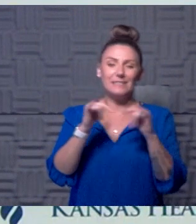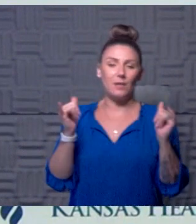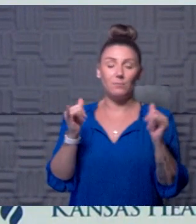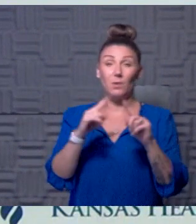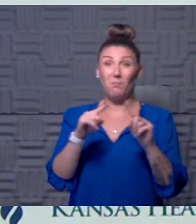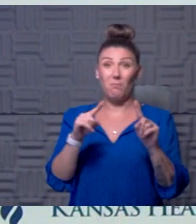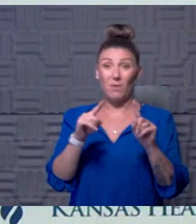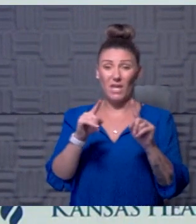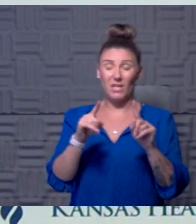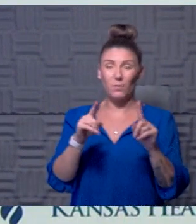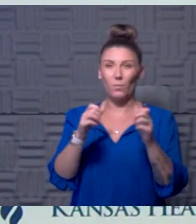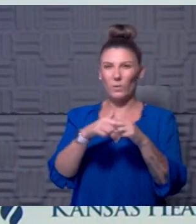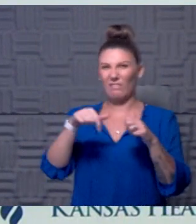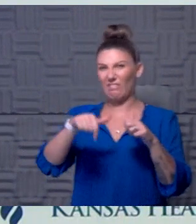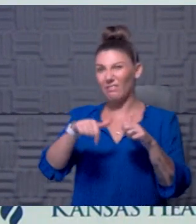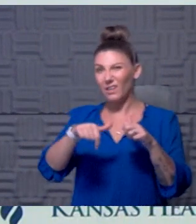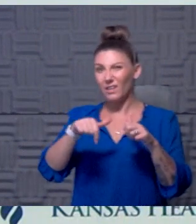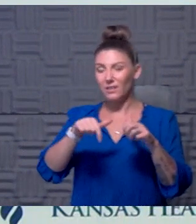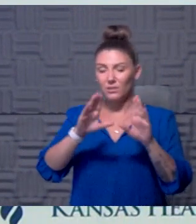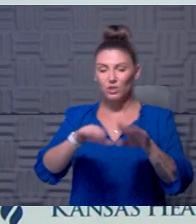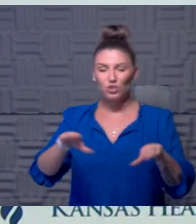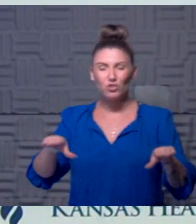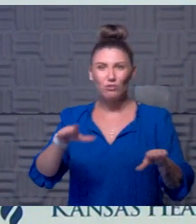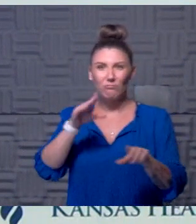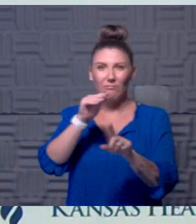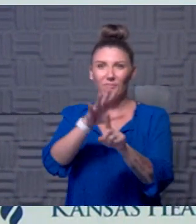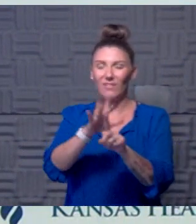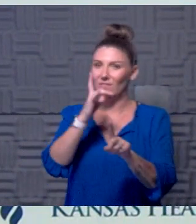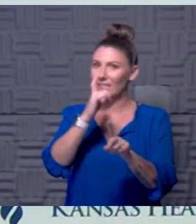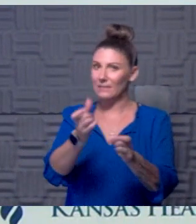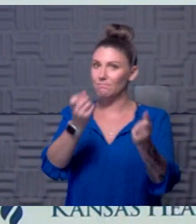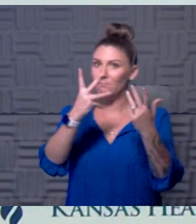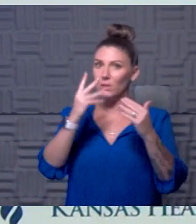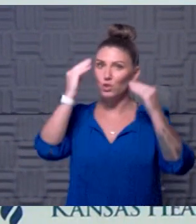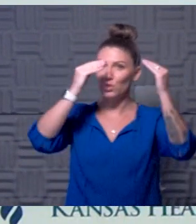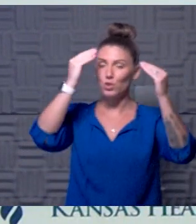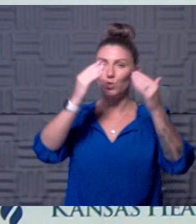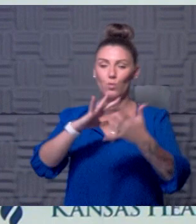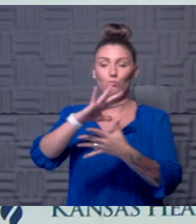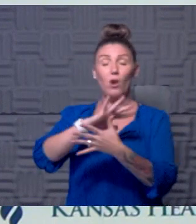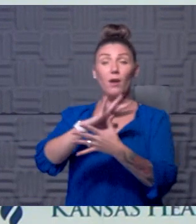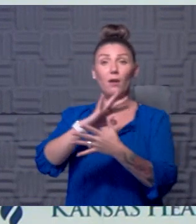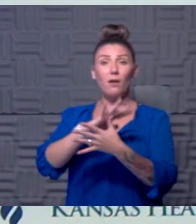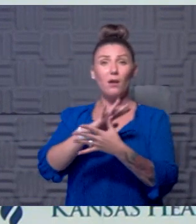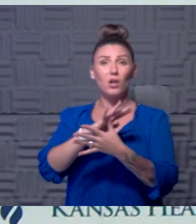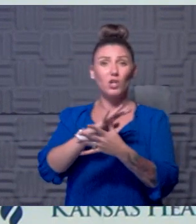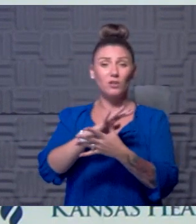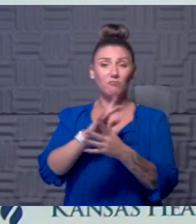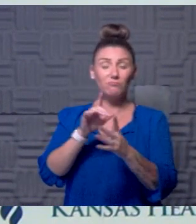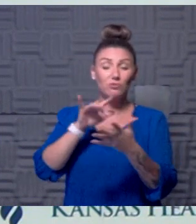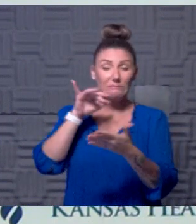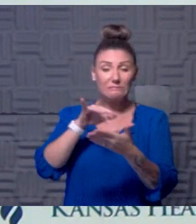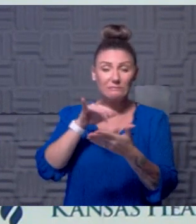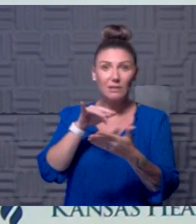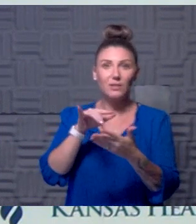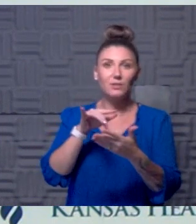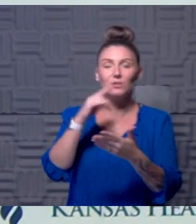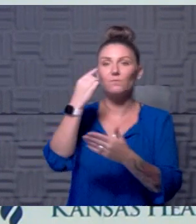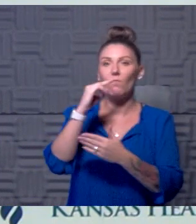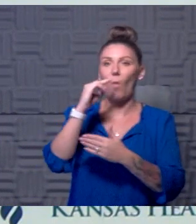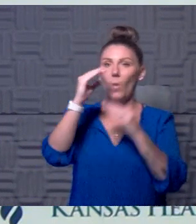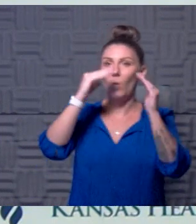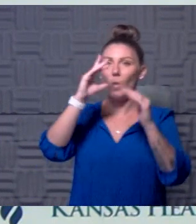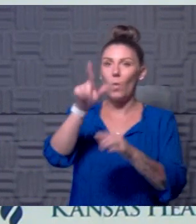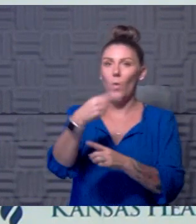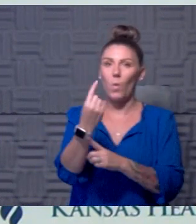children seem to be affected less than adults, the priority has been to launch the studies for adults only, but there